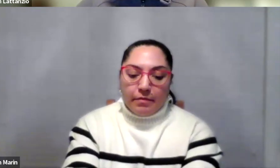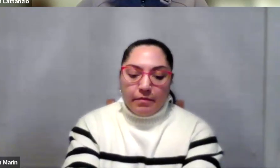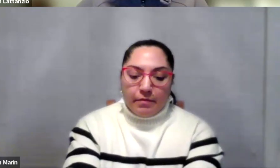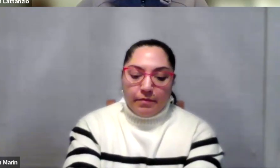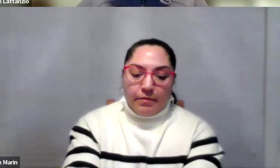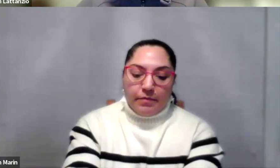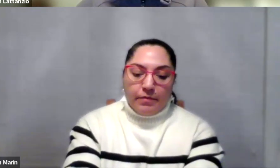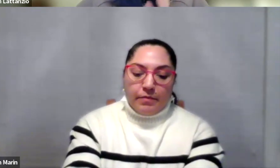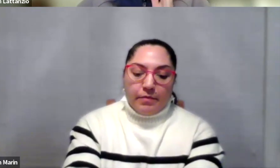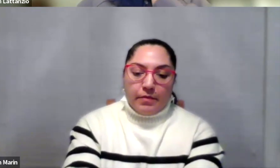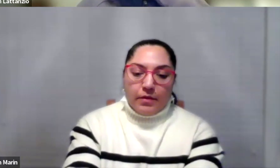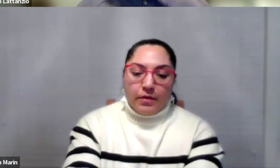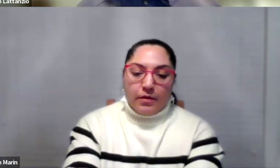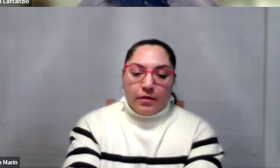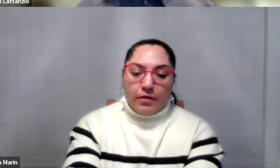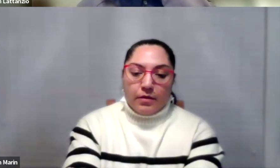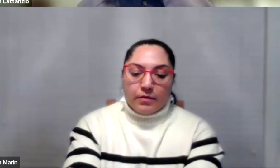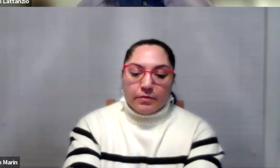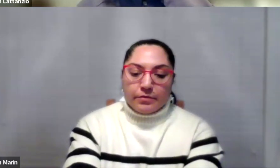braided services.